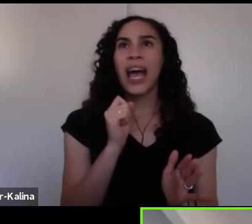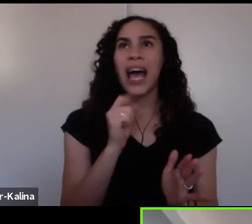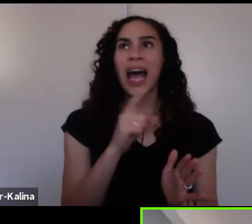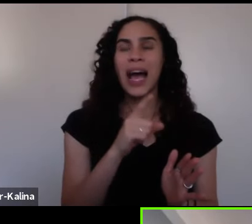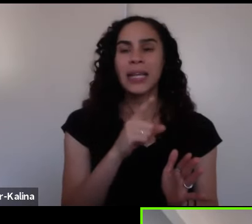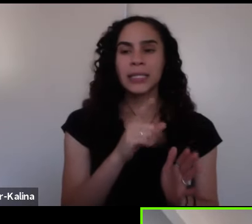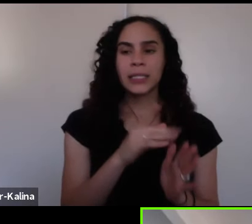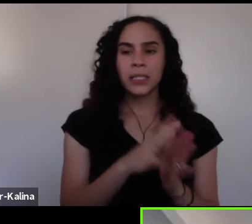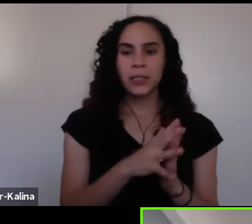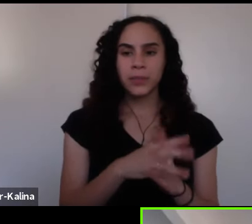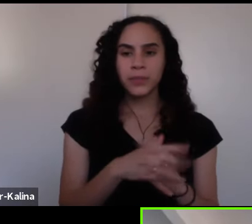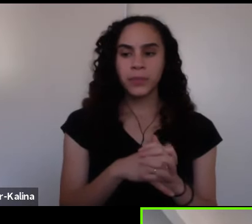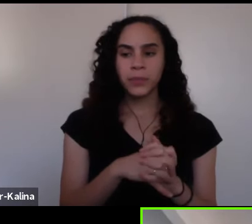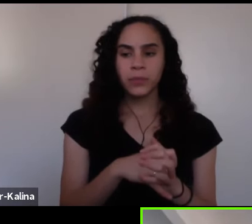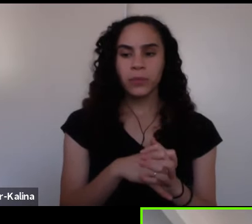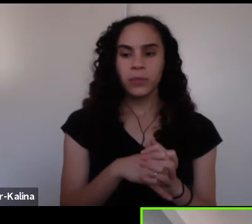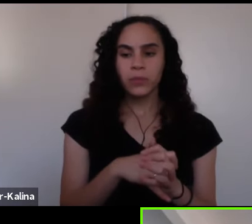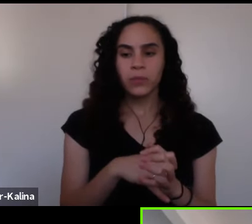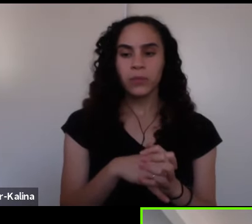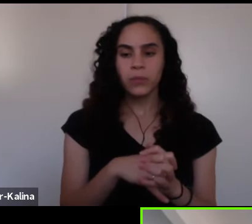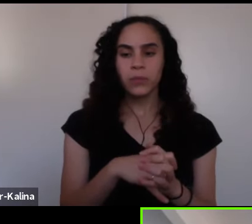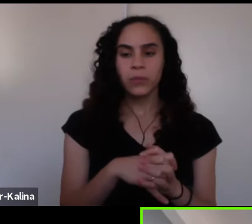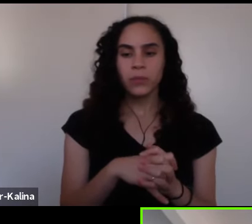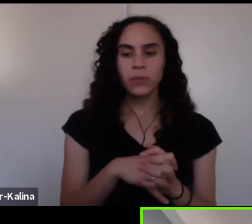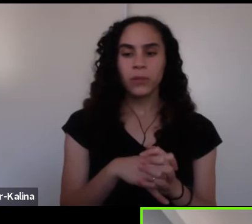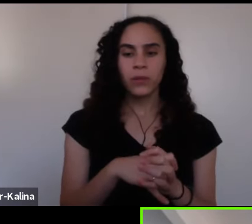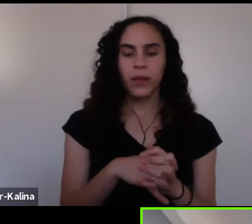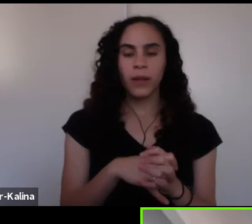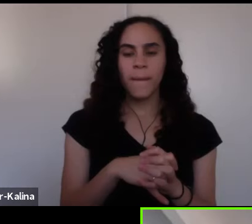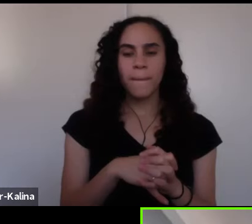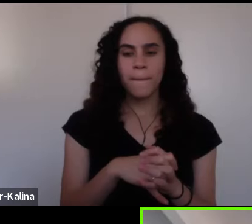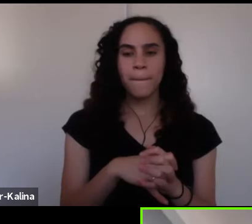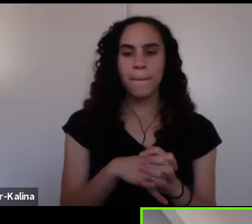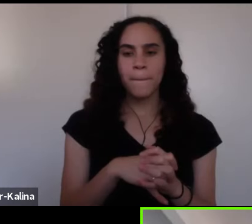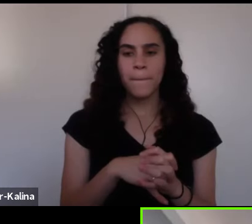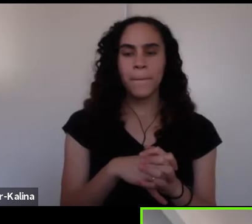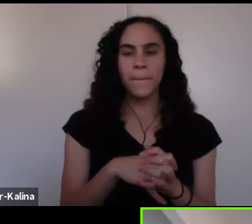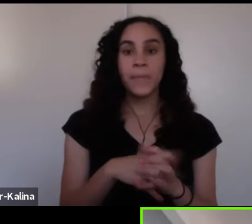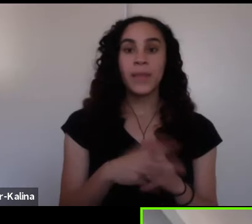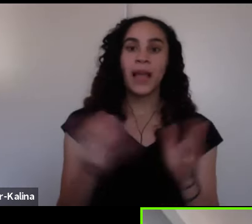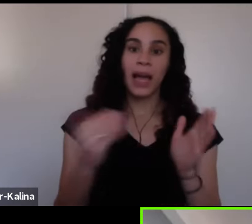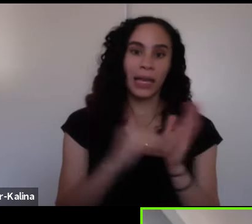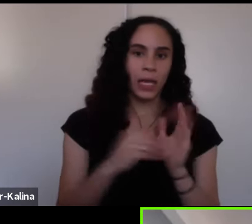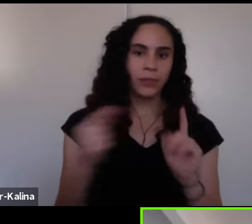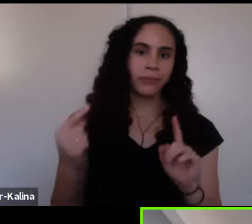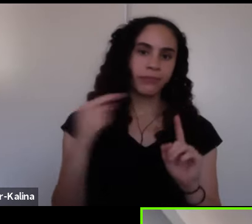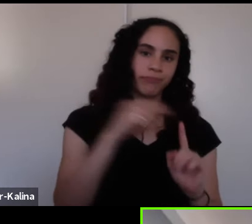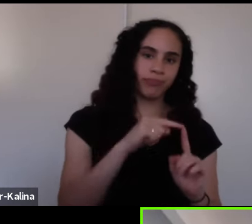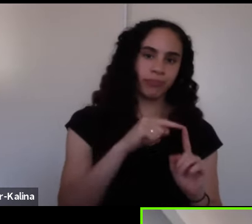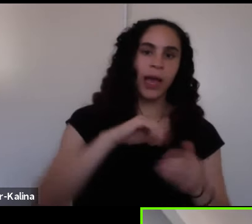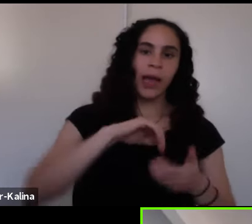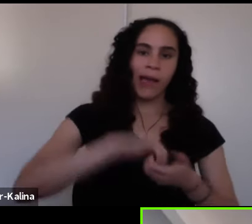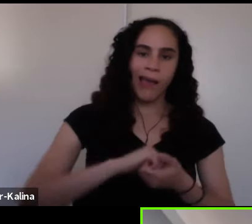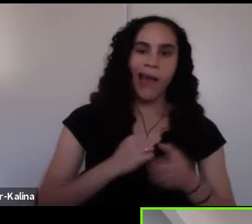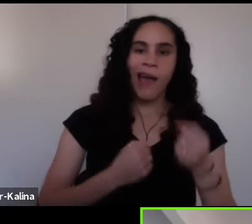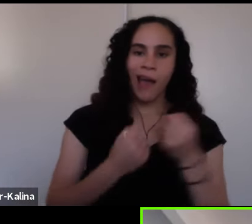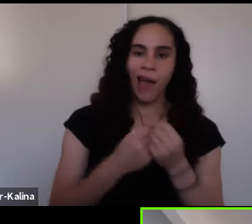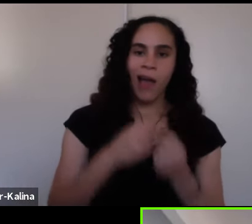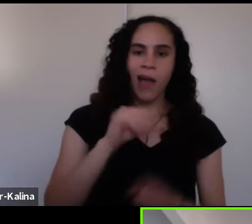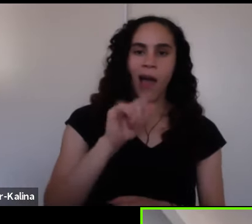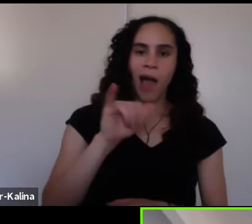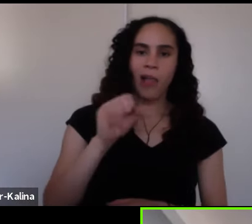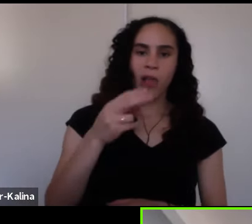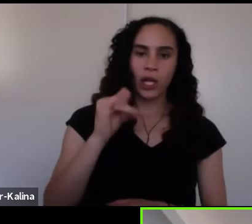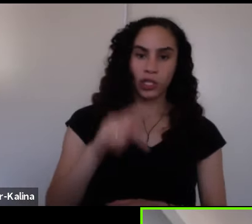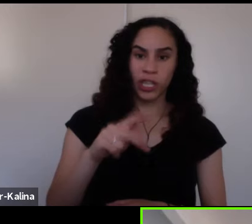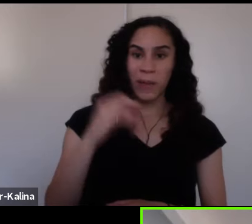what that brings up for me is, again, going back to allyship, right? If allyship is only important to